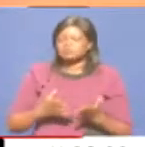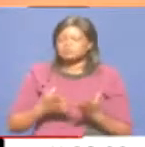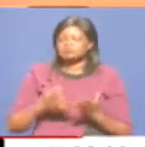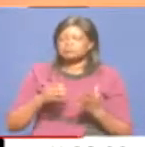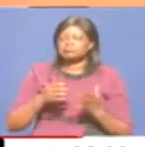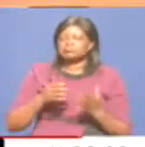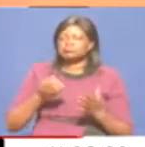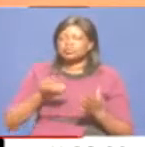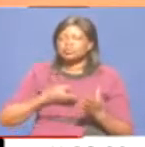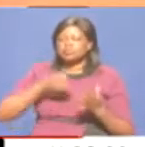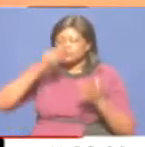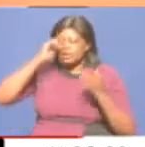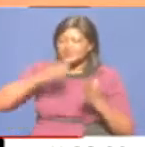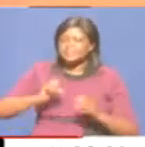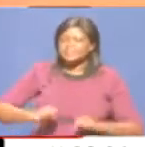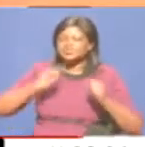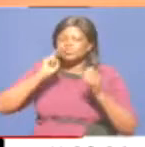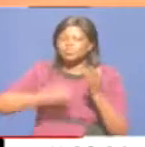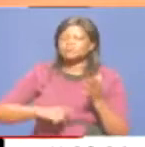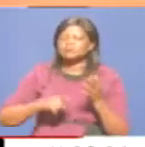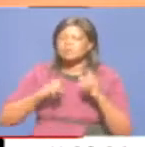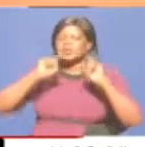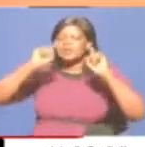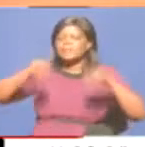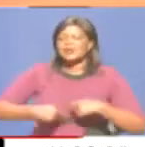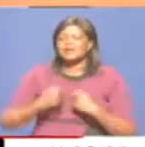now demand of additional, is it